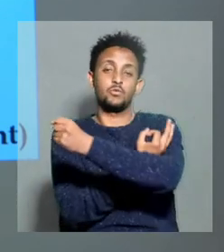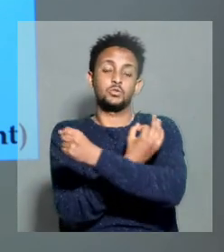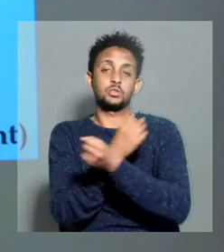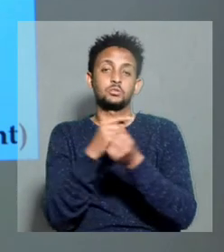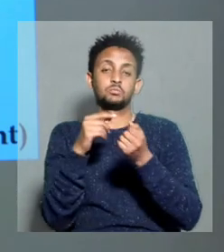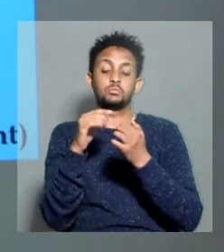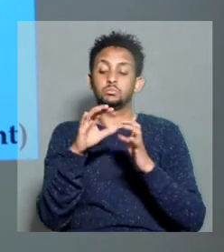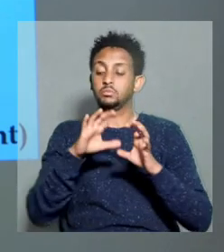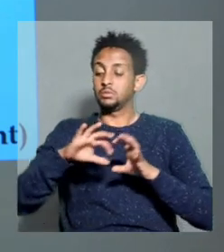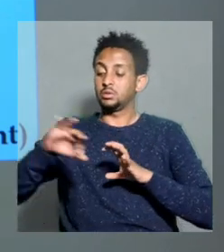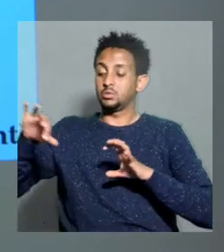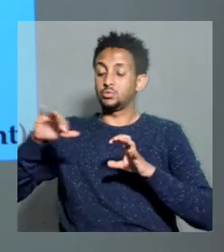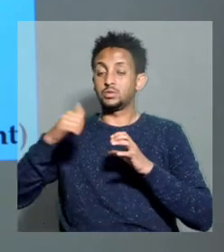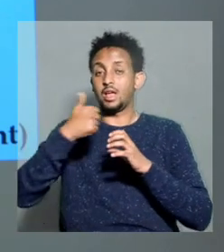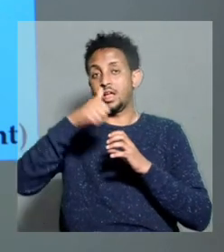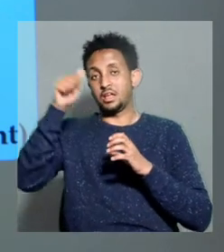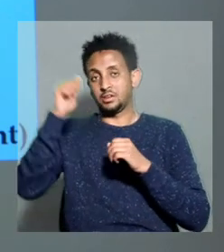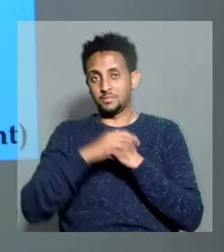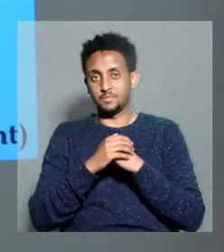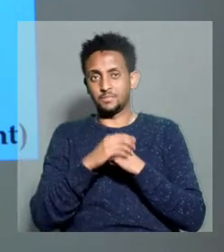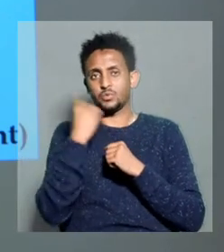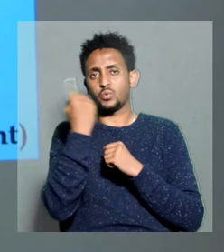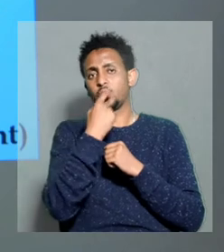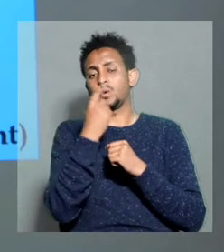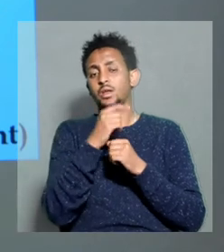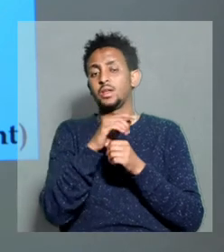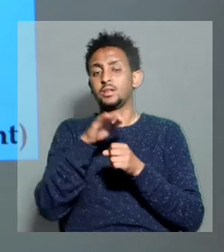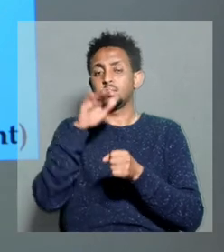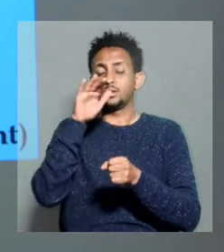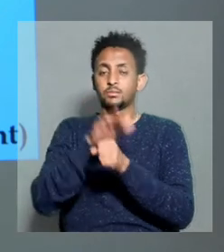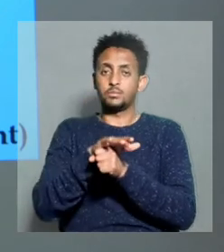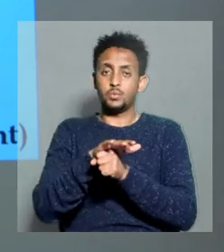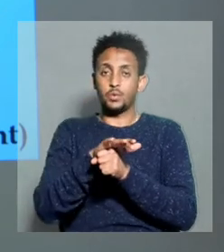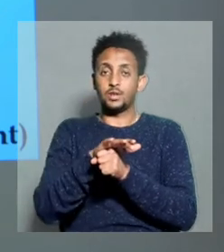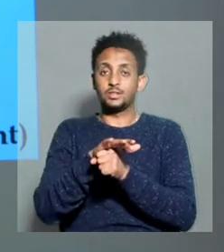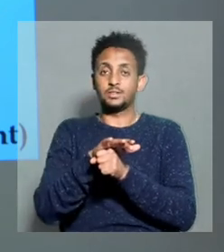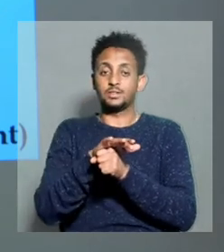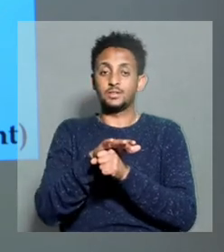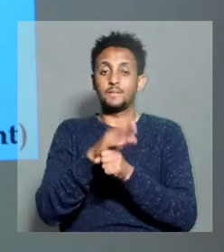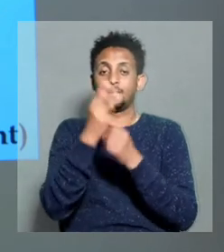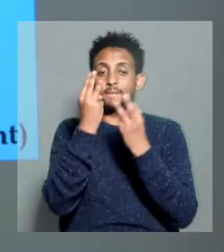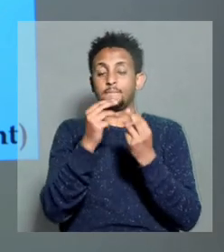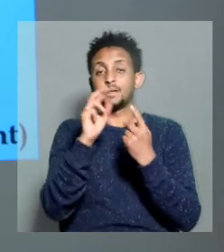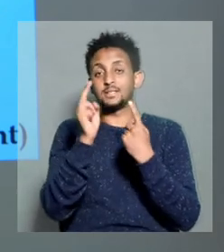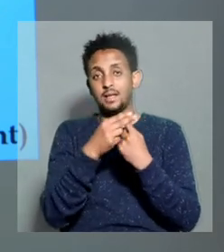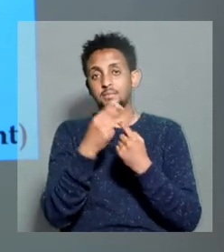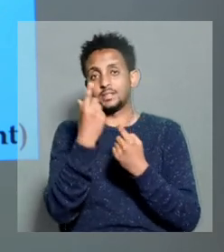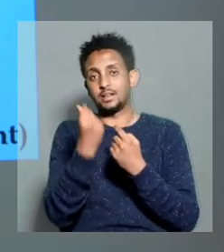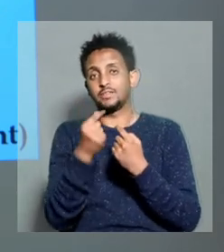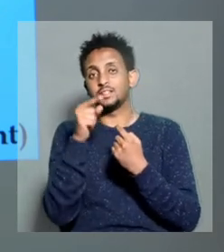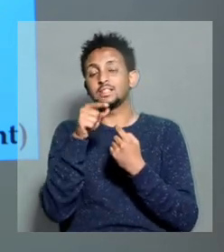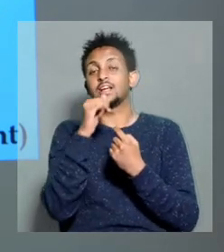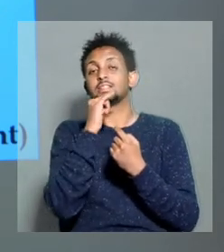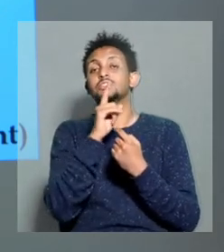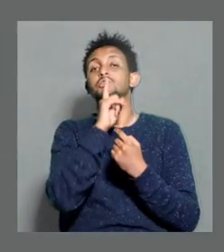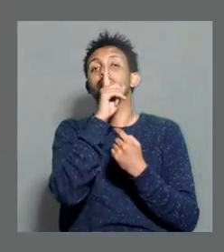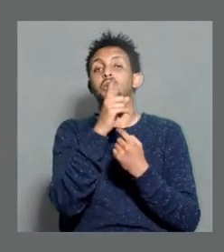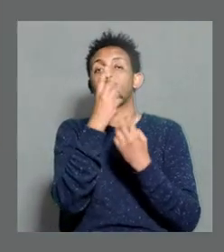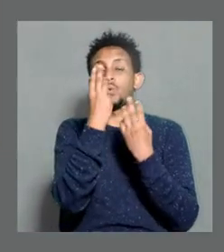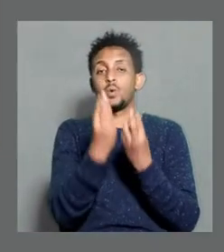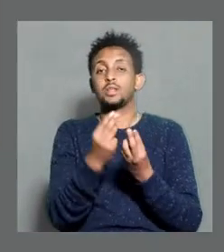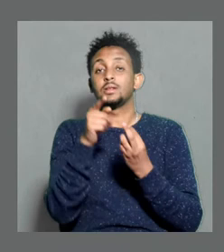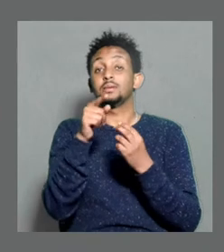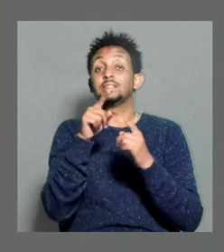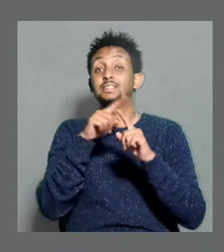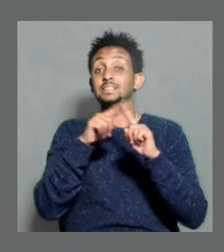force is negligible in air. The only weight appears due to the mass times gravity, so that is real weight.